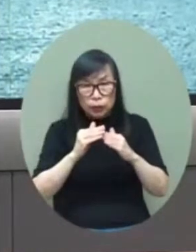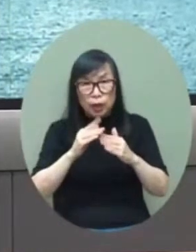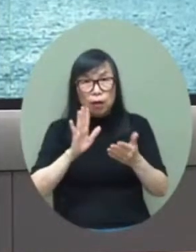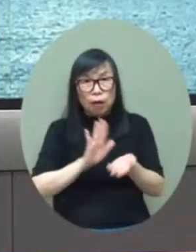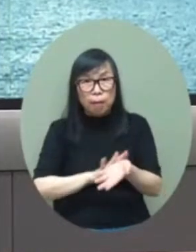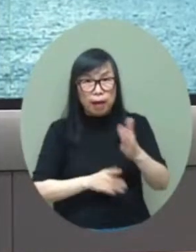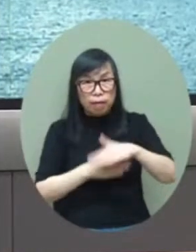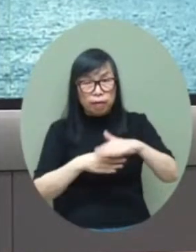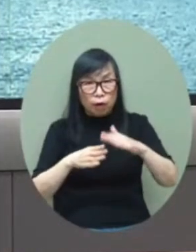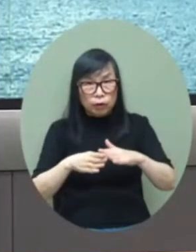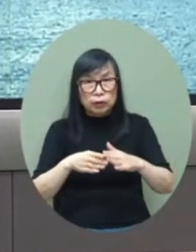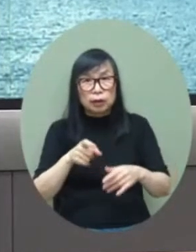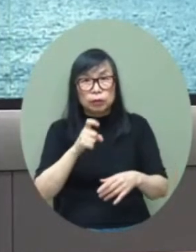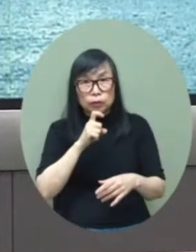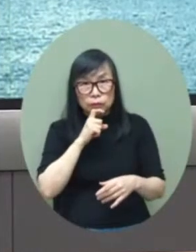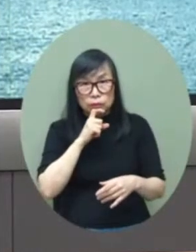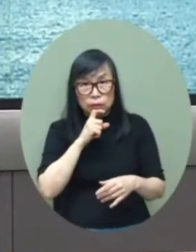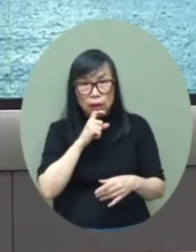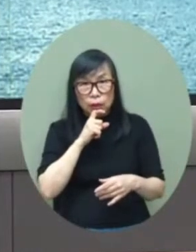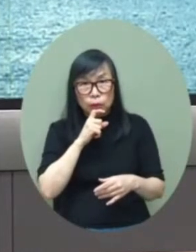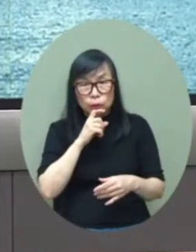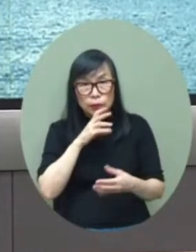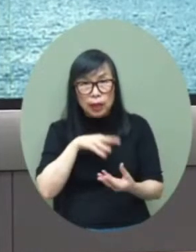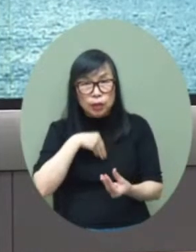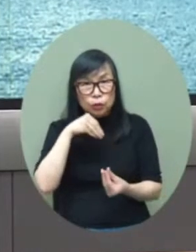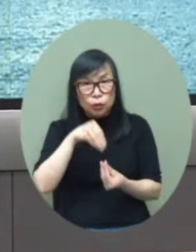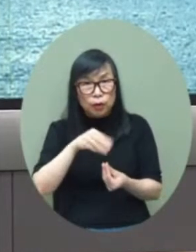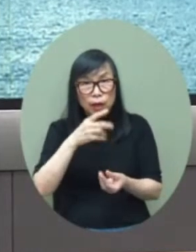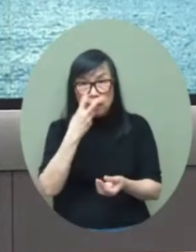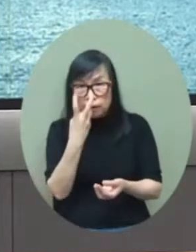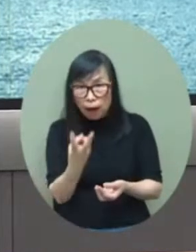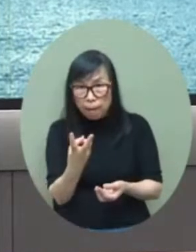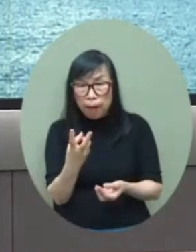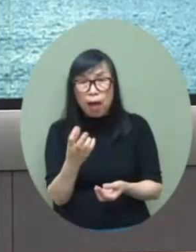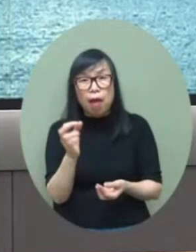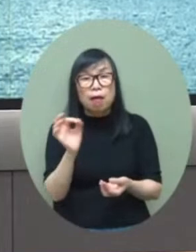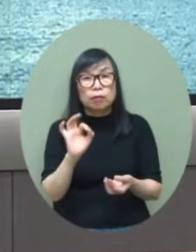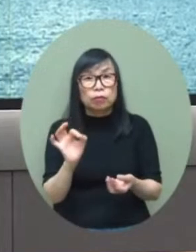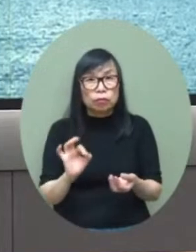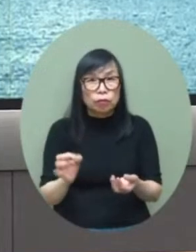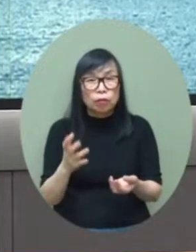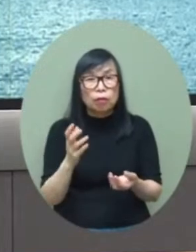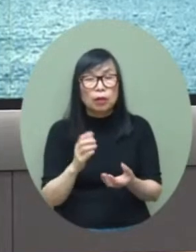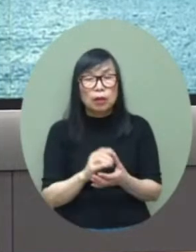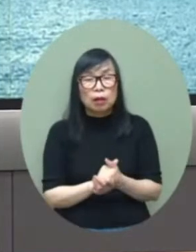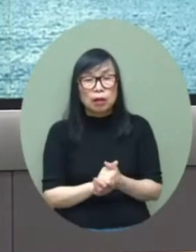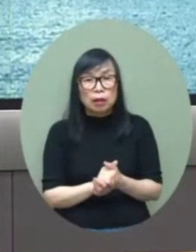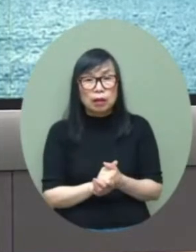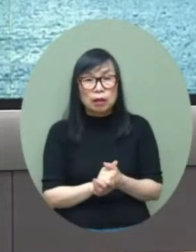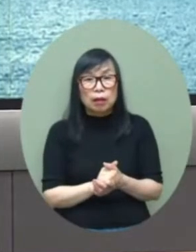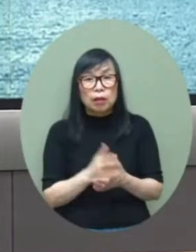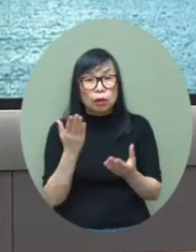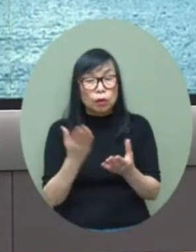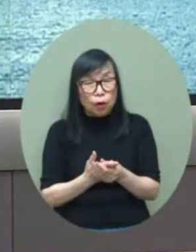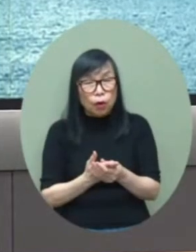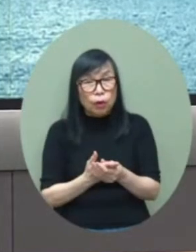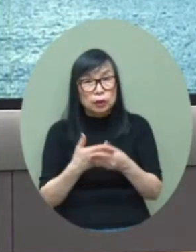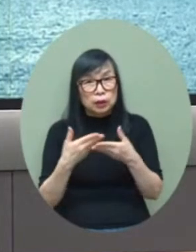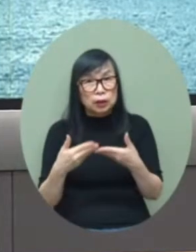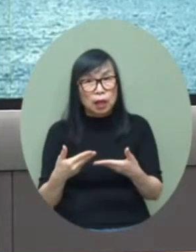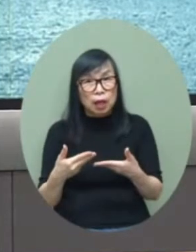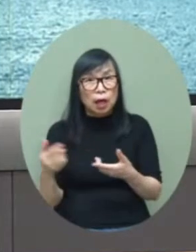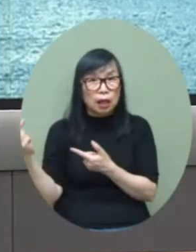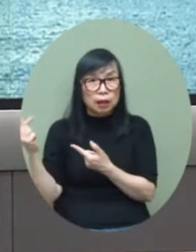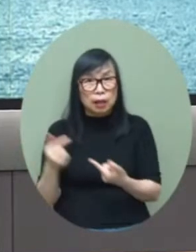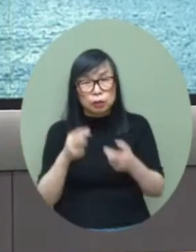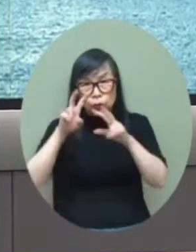patients left the hospital, and there was some compassionate visitation in the ward.